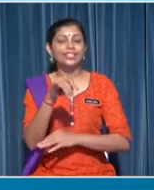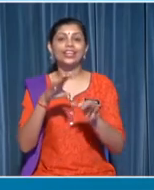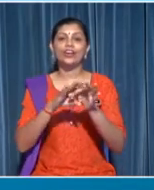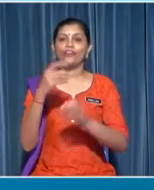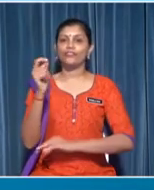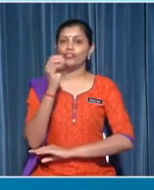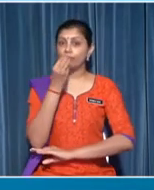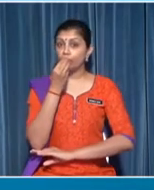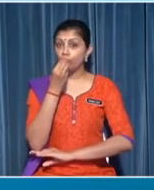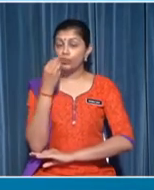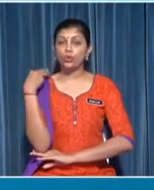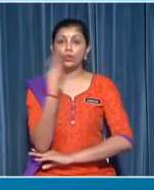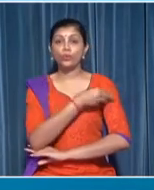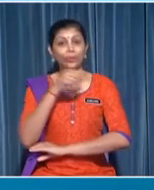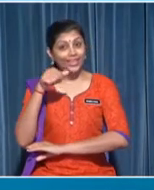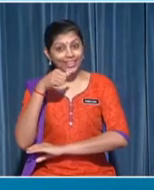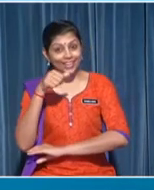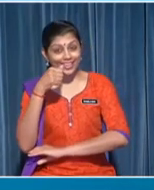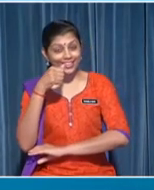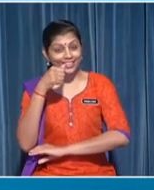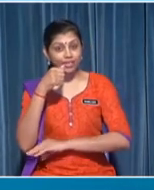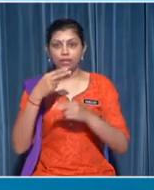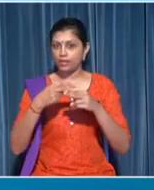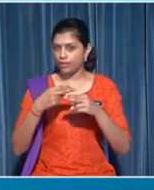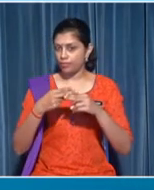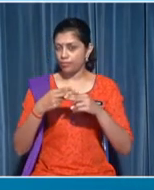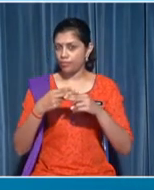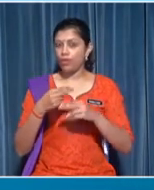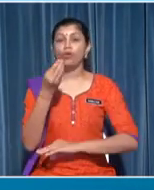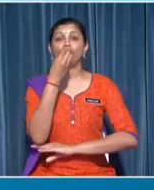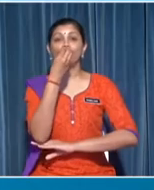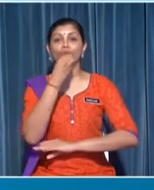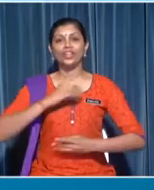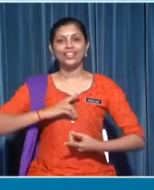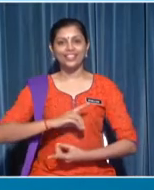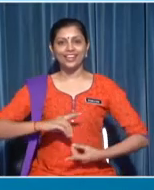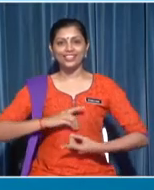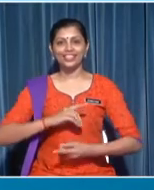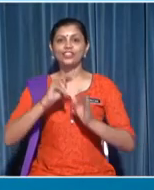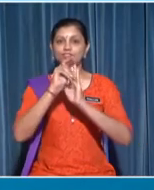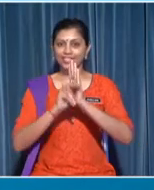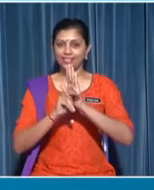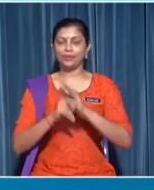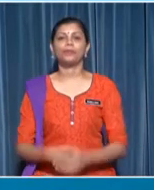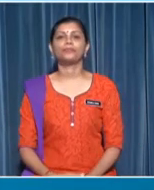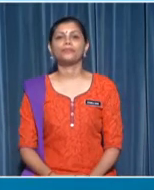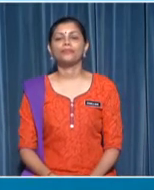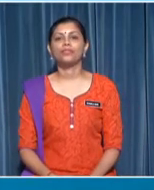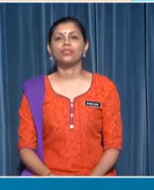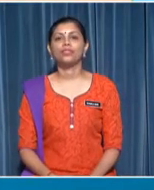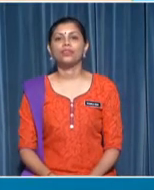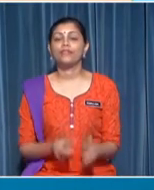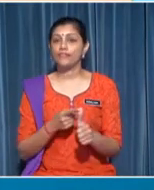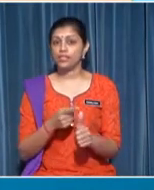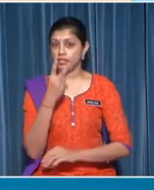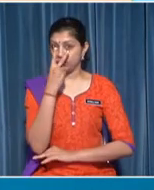we eat in an expedition called food digestion. First, let us look